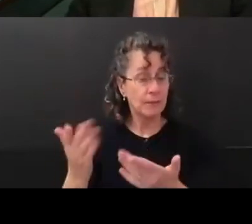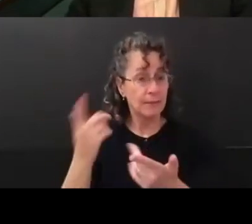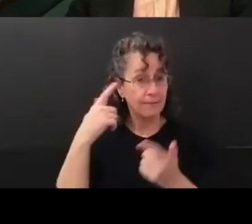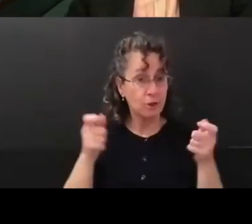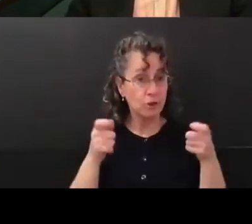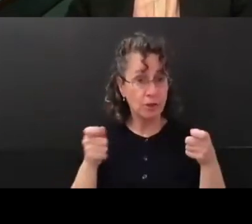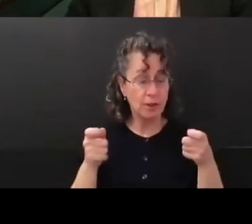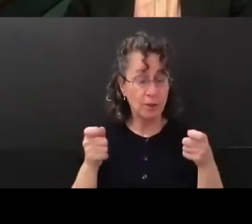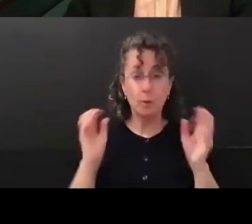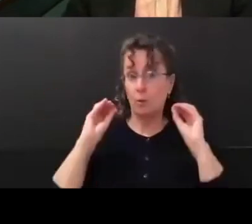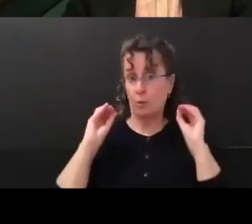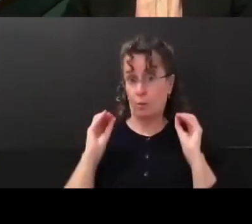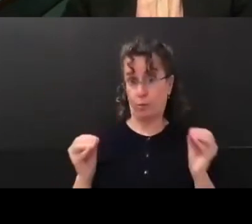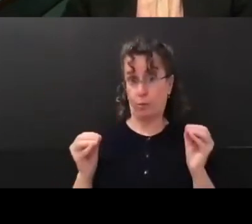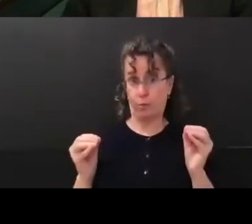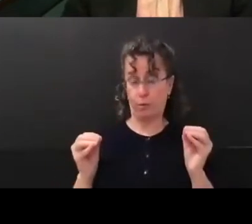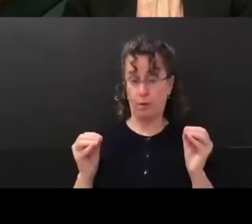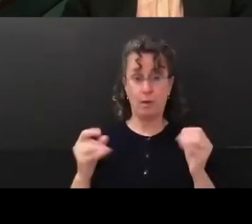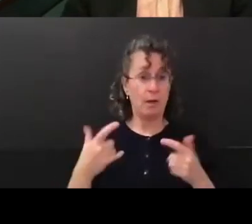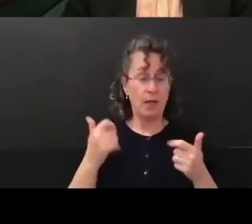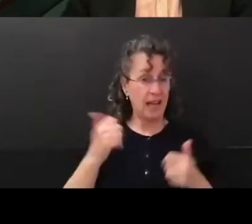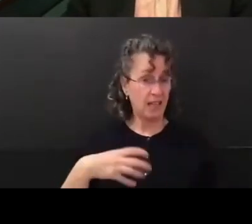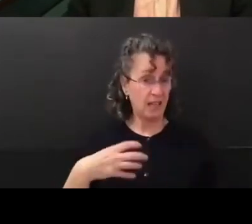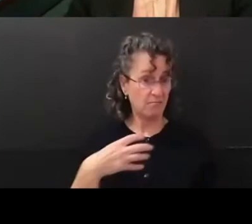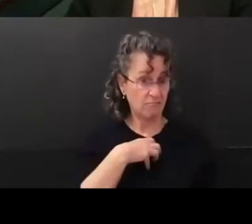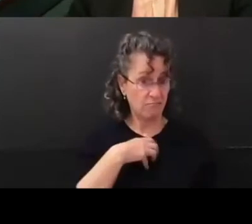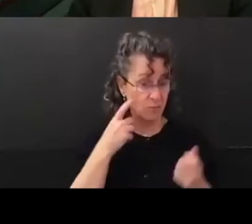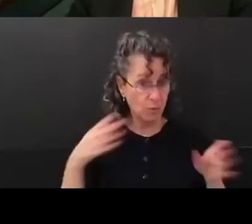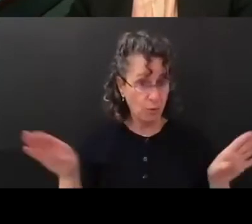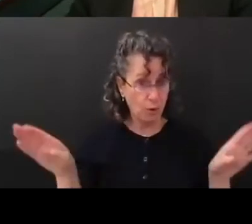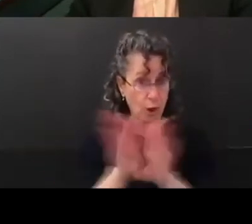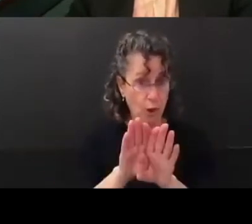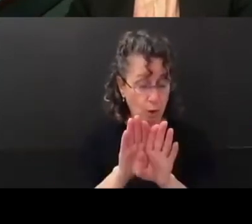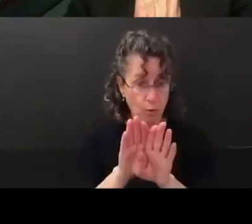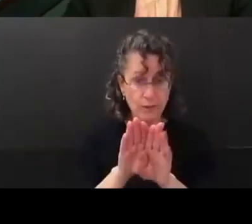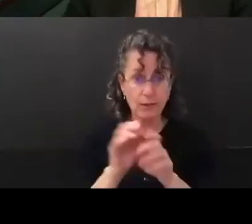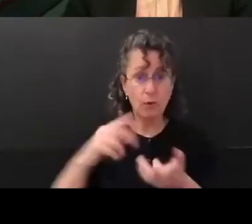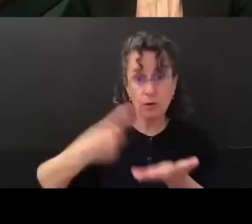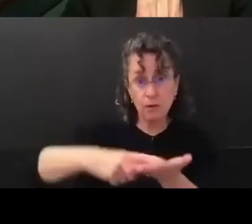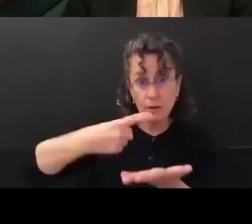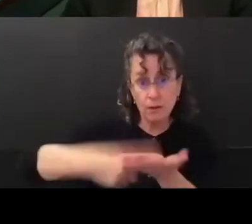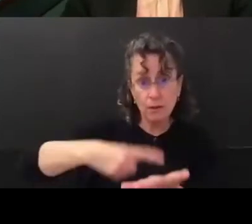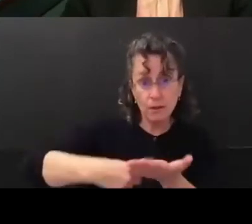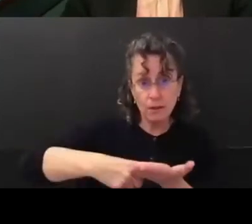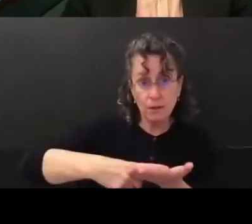Okay, seeing none, are there any objections to closing nominations or any discussion?